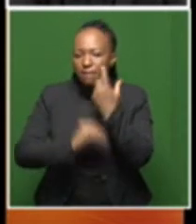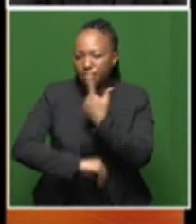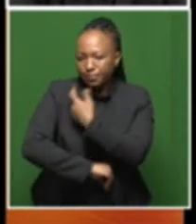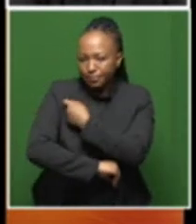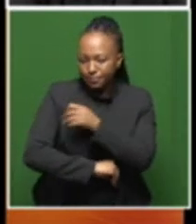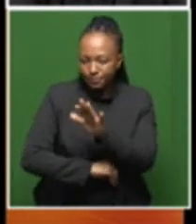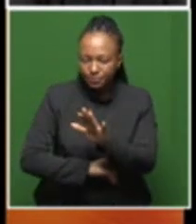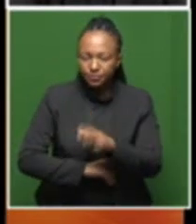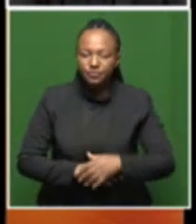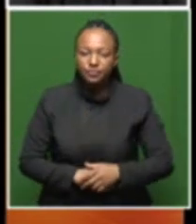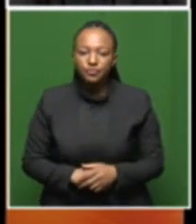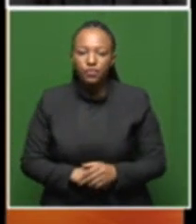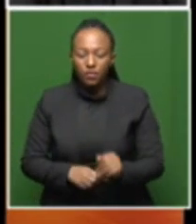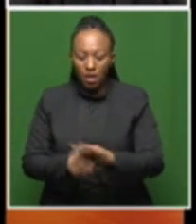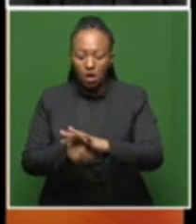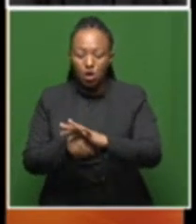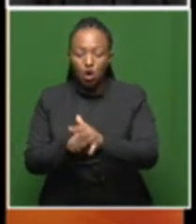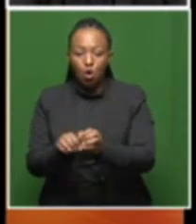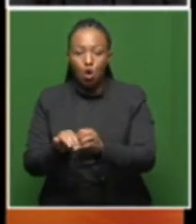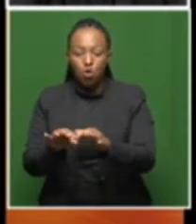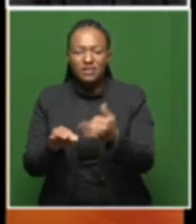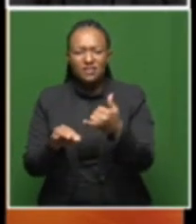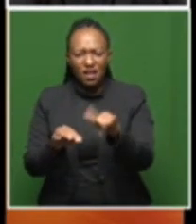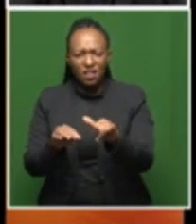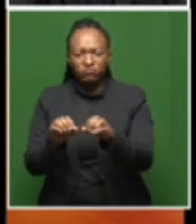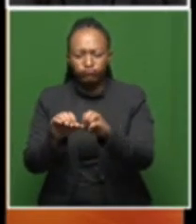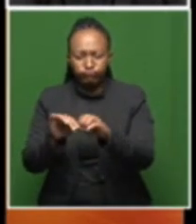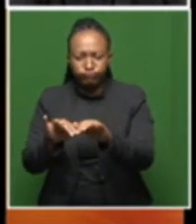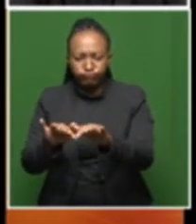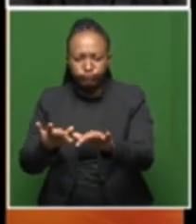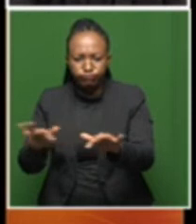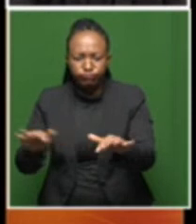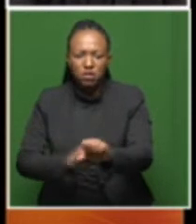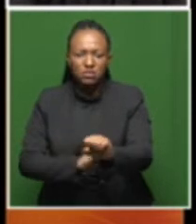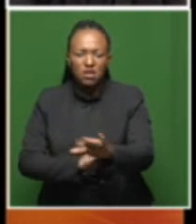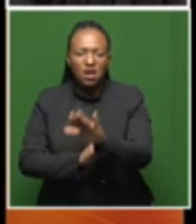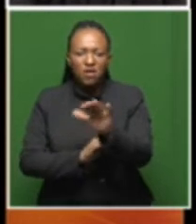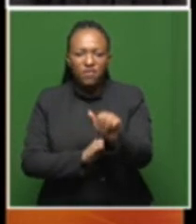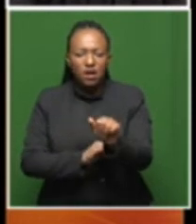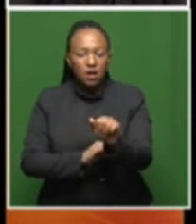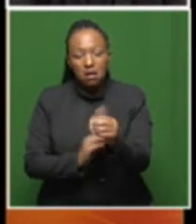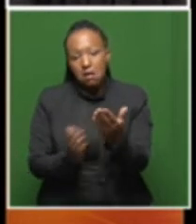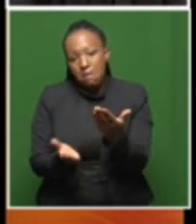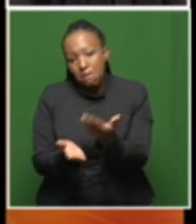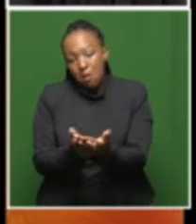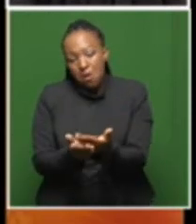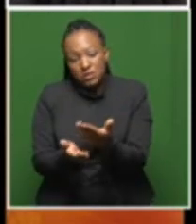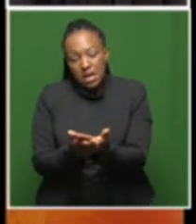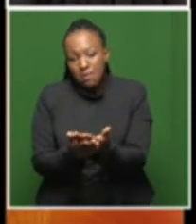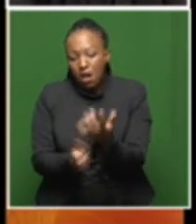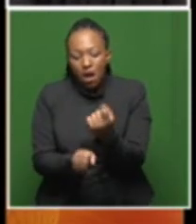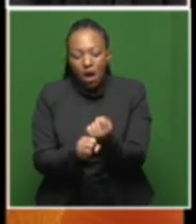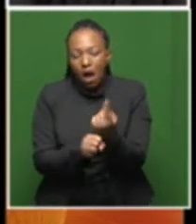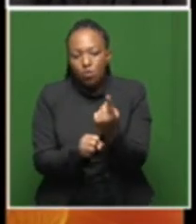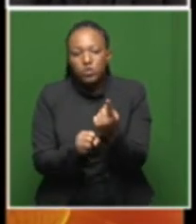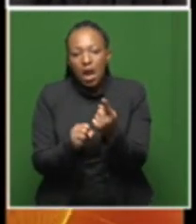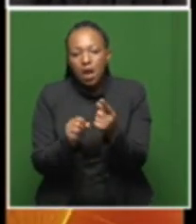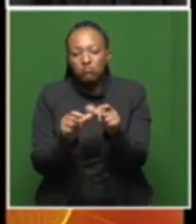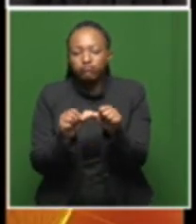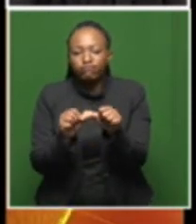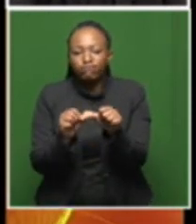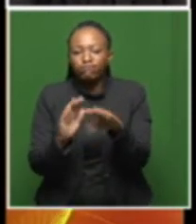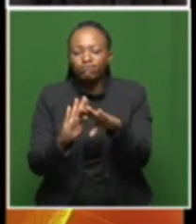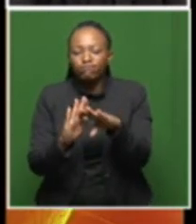the epidemic is still expanding in South Africa. It haven't stabilized, may have stabilized in Gauteng, but the